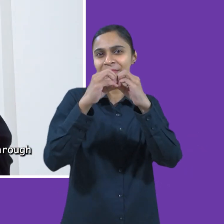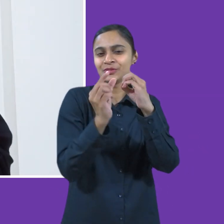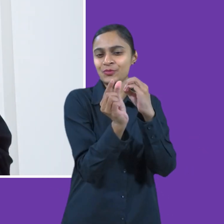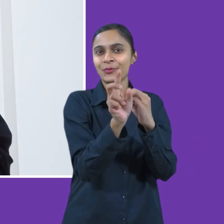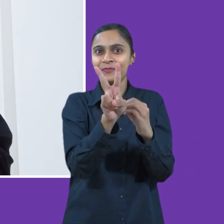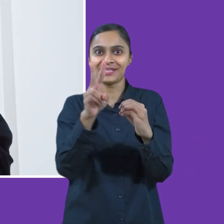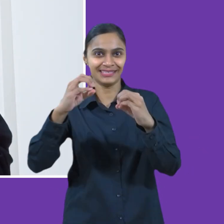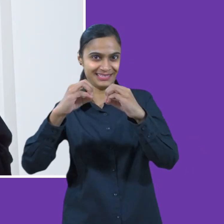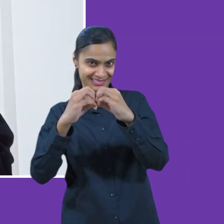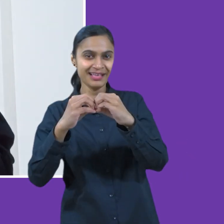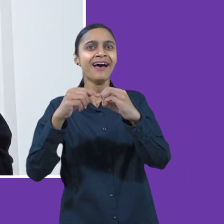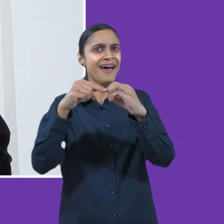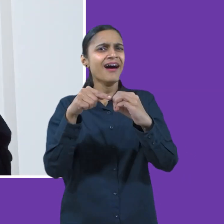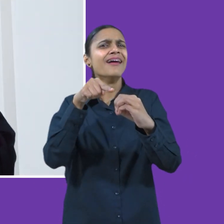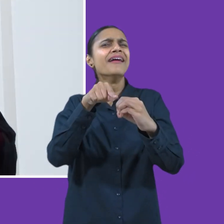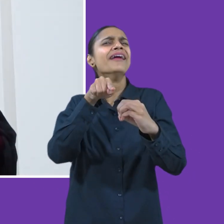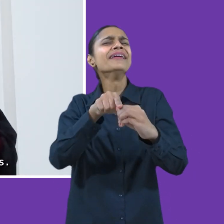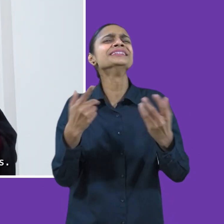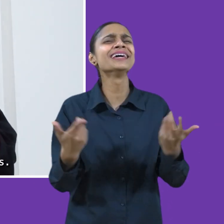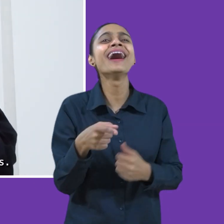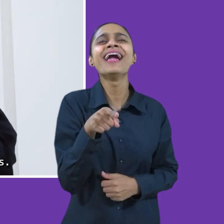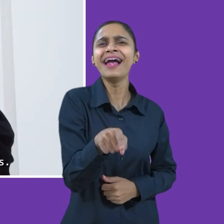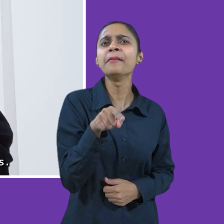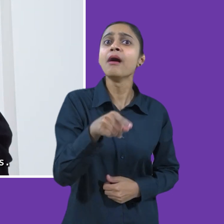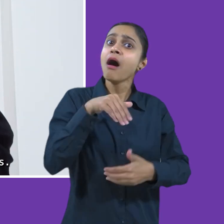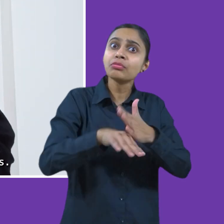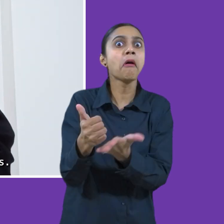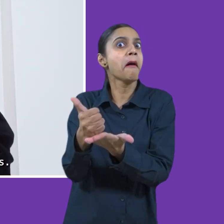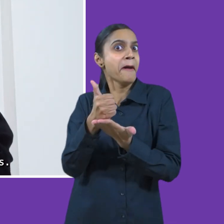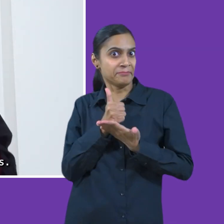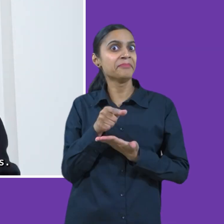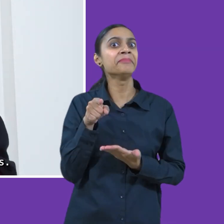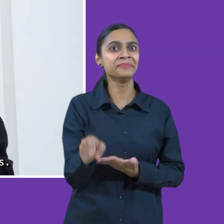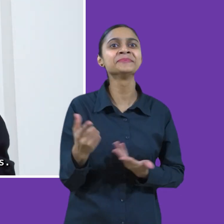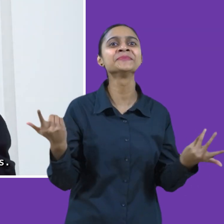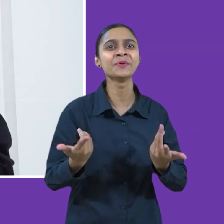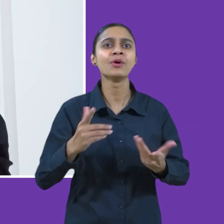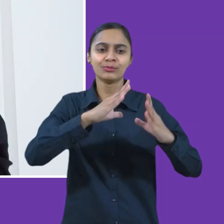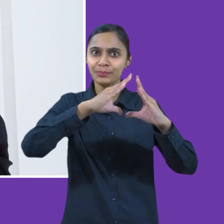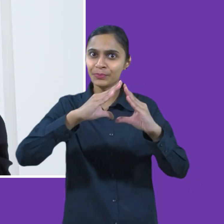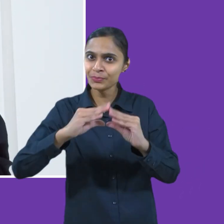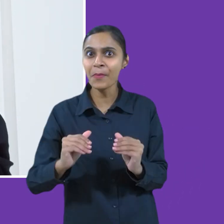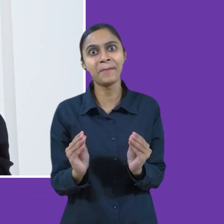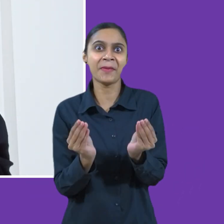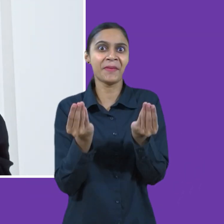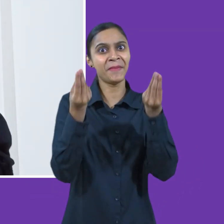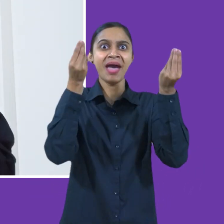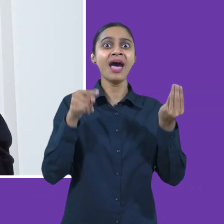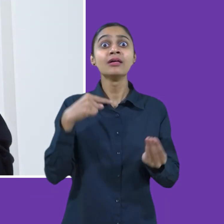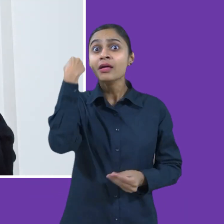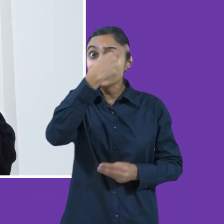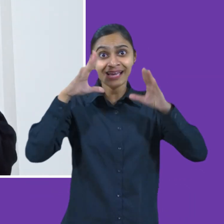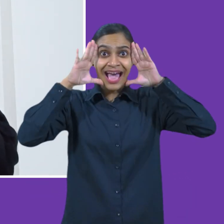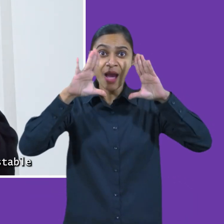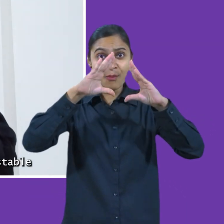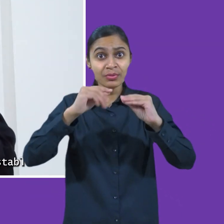UVB, right? So but at the same time like it didn't work much for my hands or legs in that case. On the other